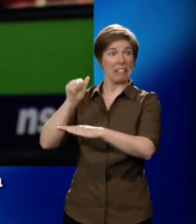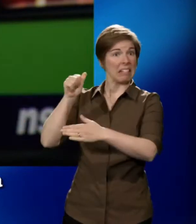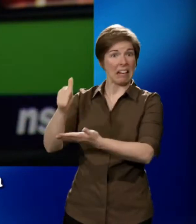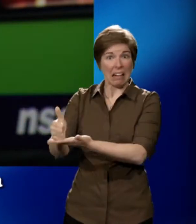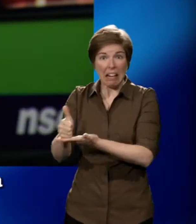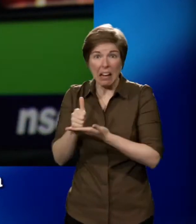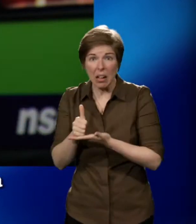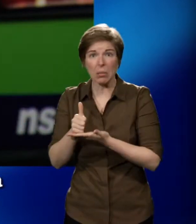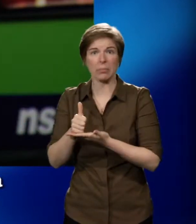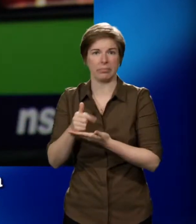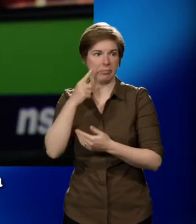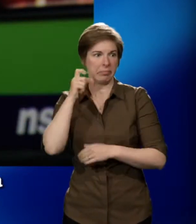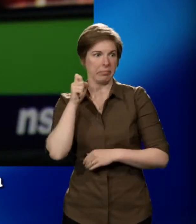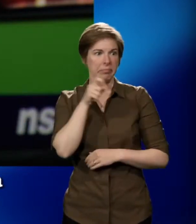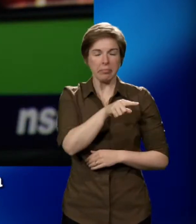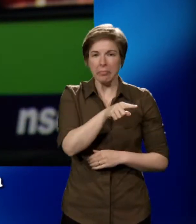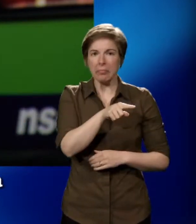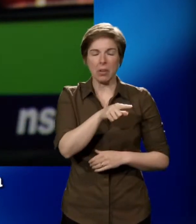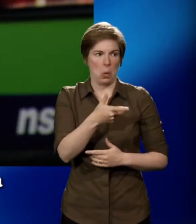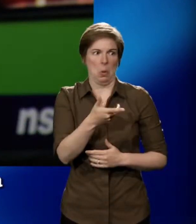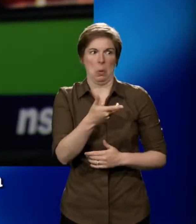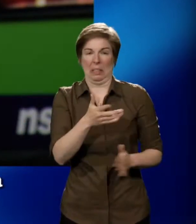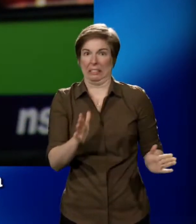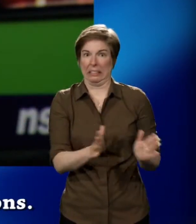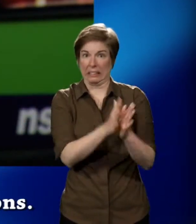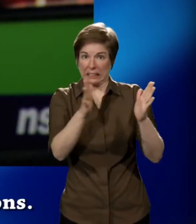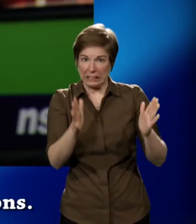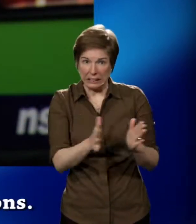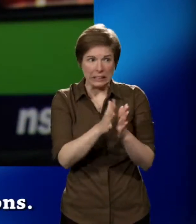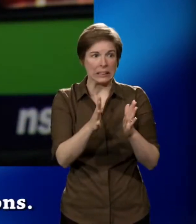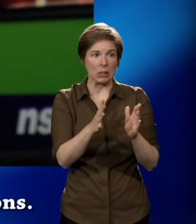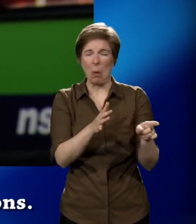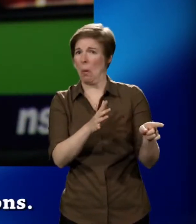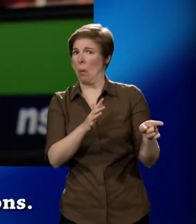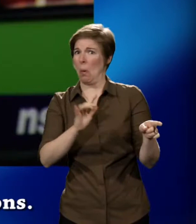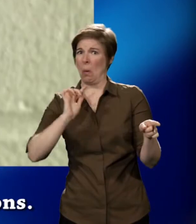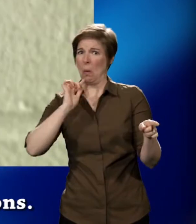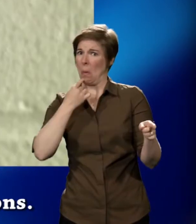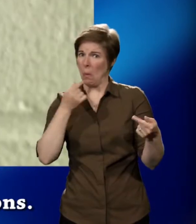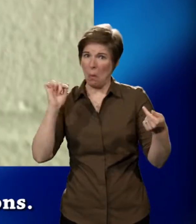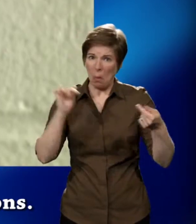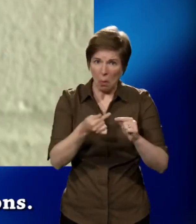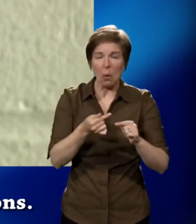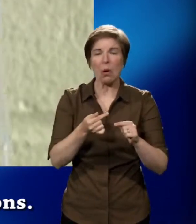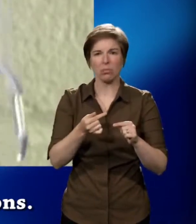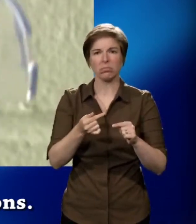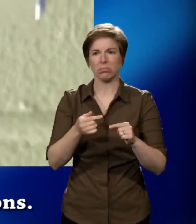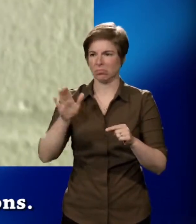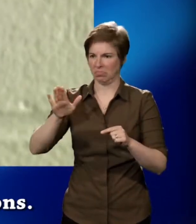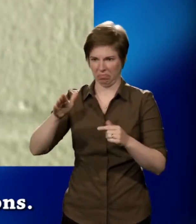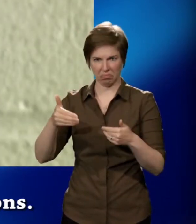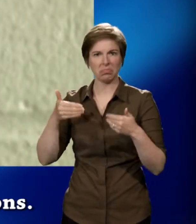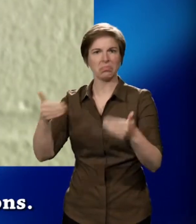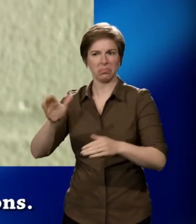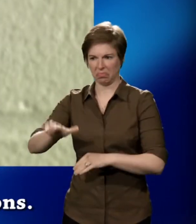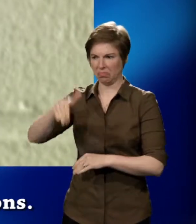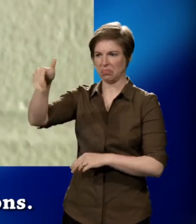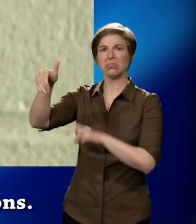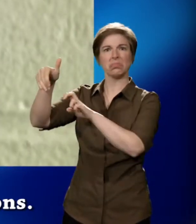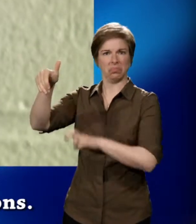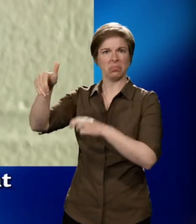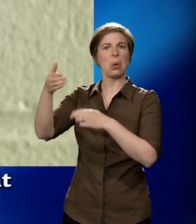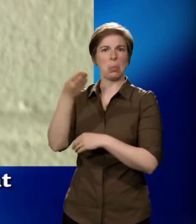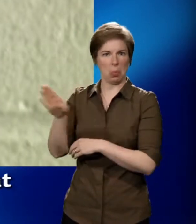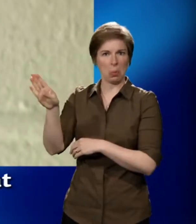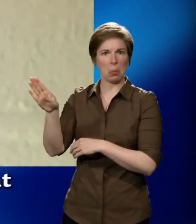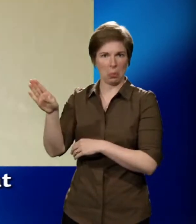a observation of a security threat to the campus or you require medical aid, activate one of the blue pull